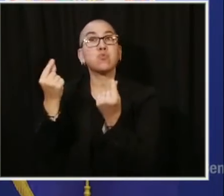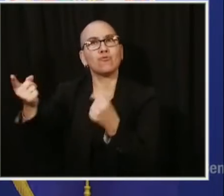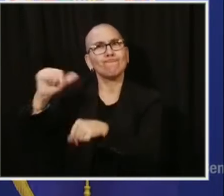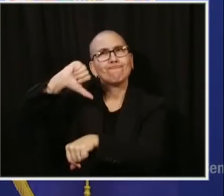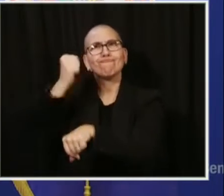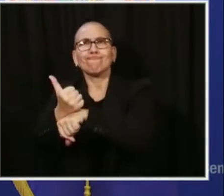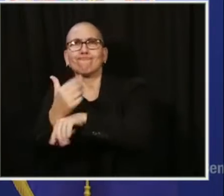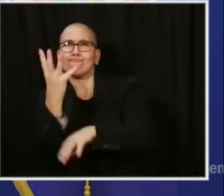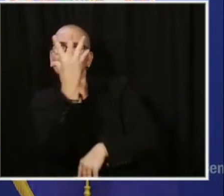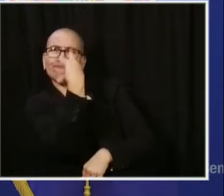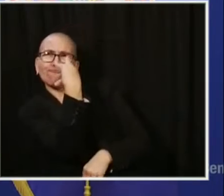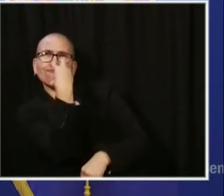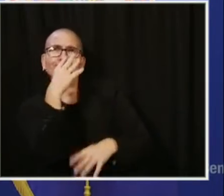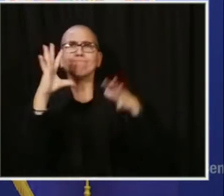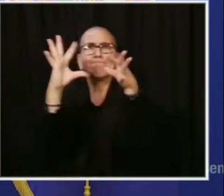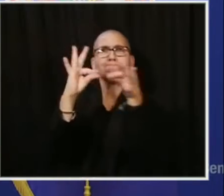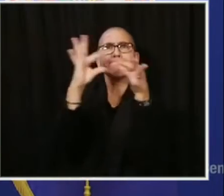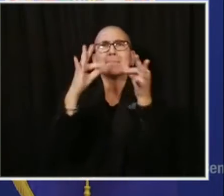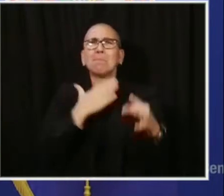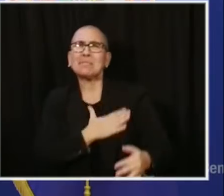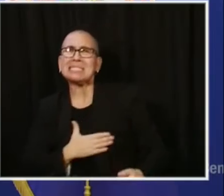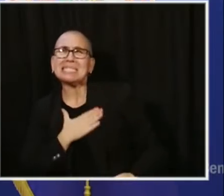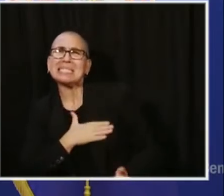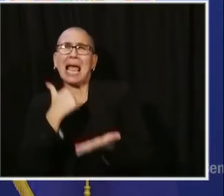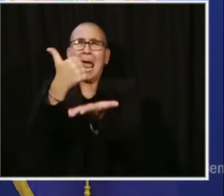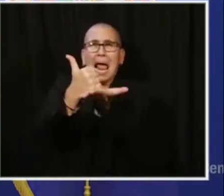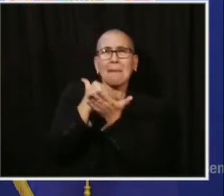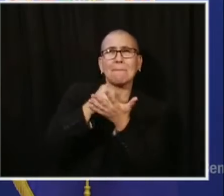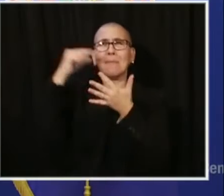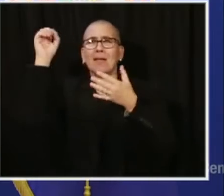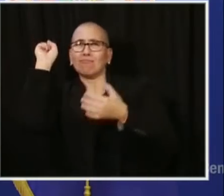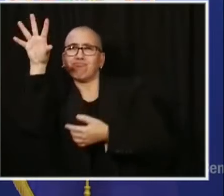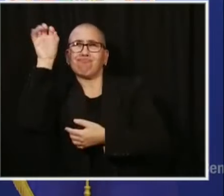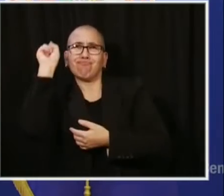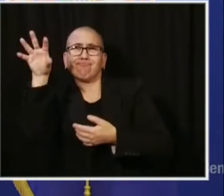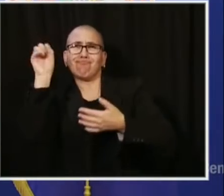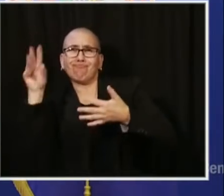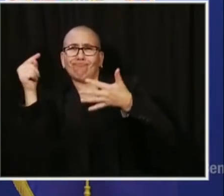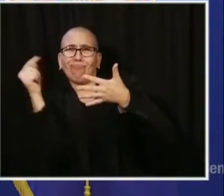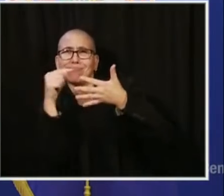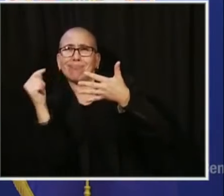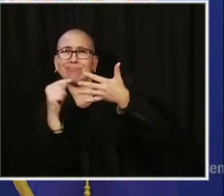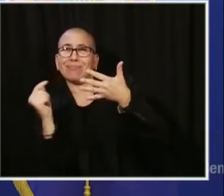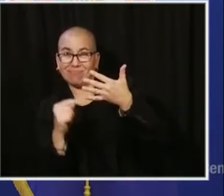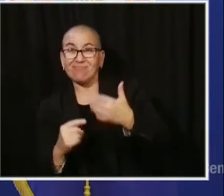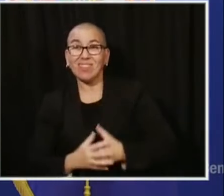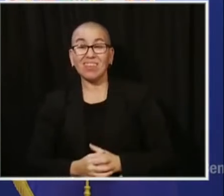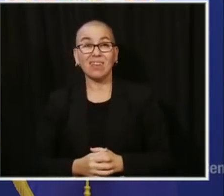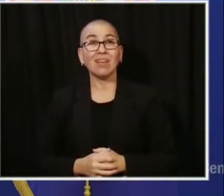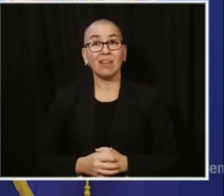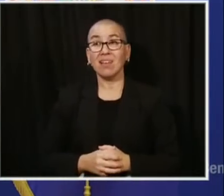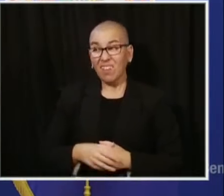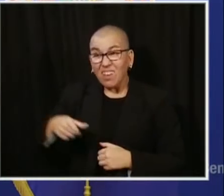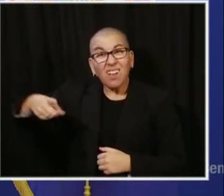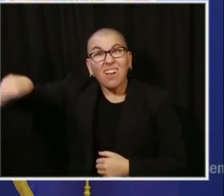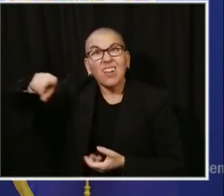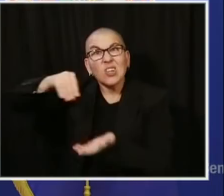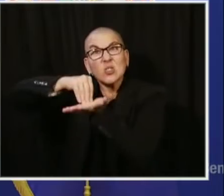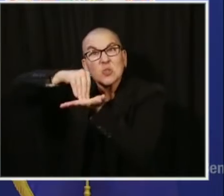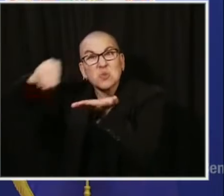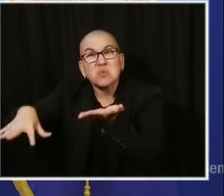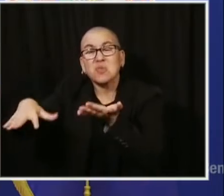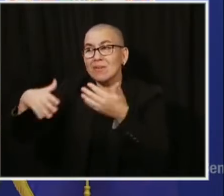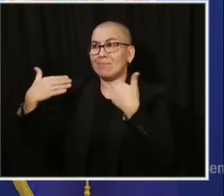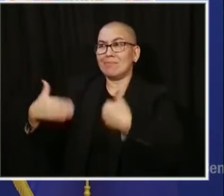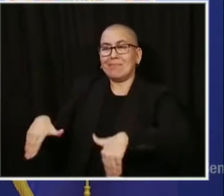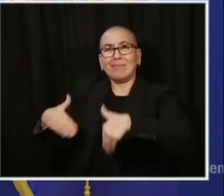this, help by doing some of these things. So I want to just be very clear. Wherever it got that there was a false choice that do